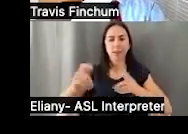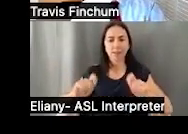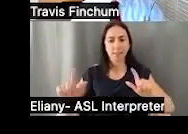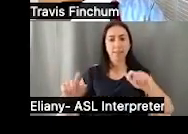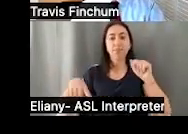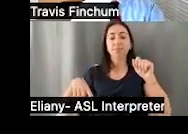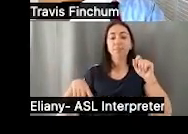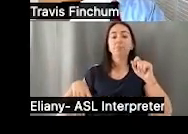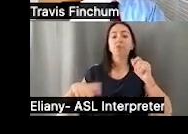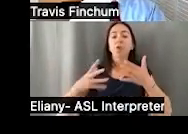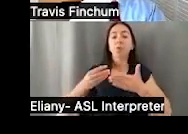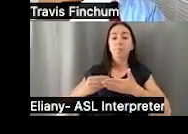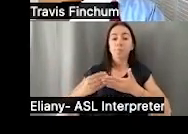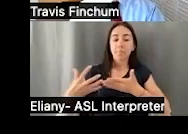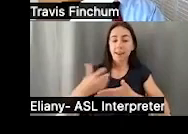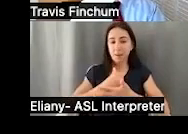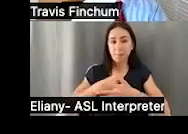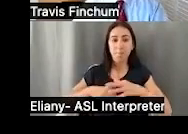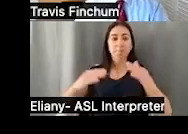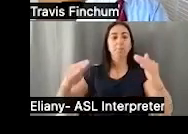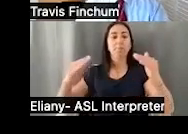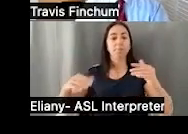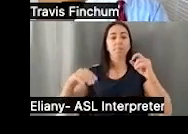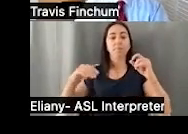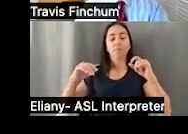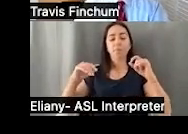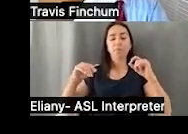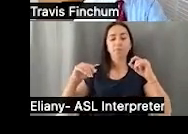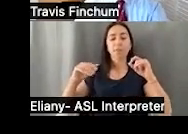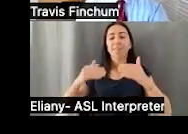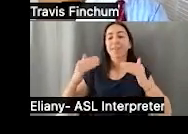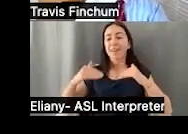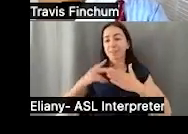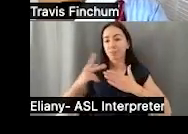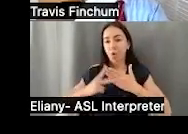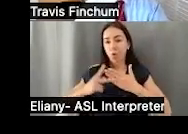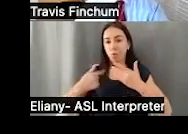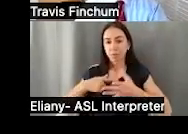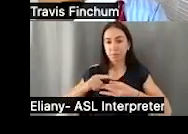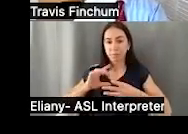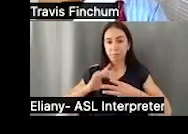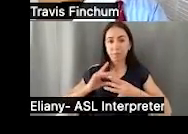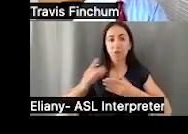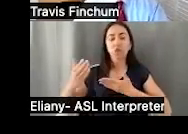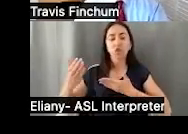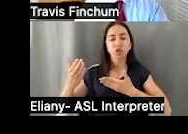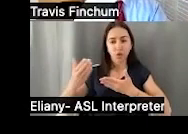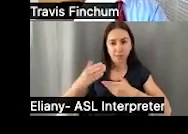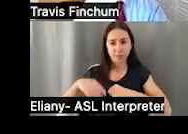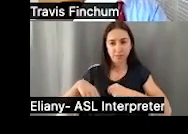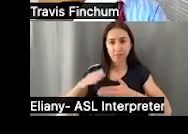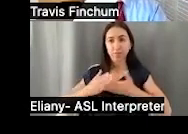about income here. The next benefit is going to be, or the next program we're going to talk about are services, some of our